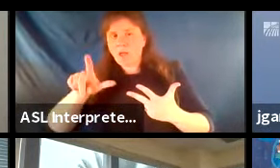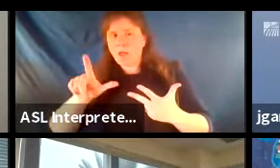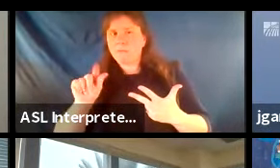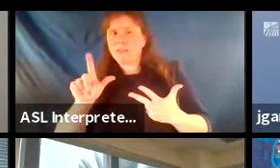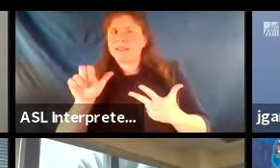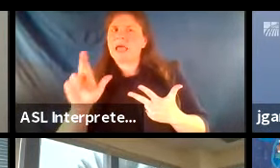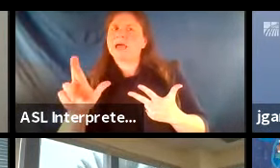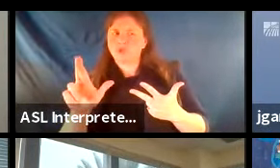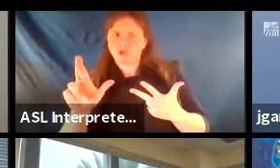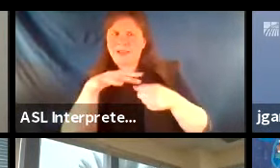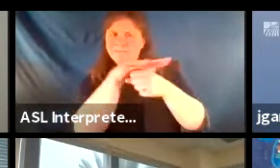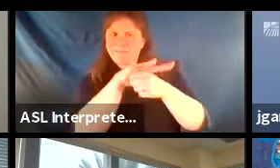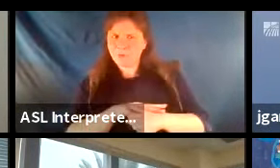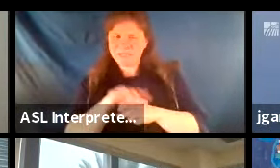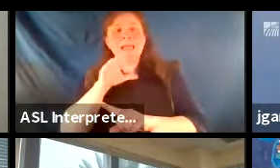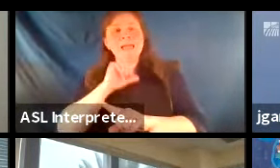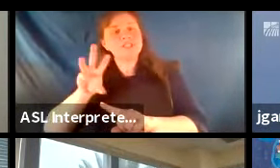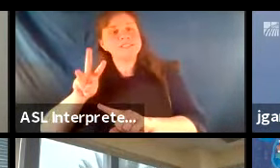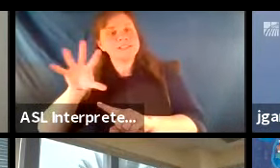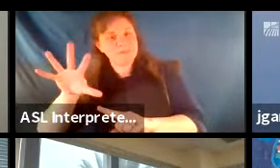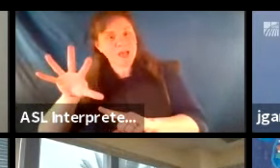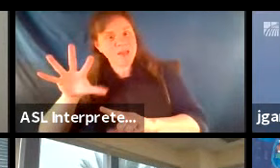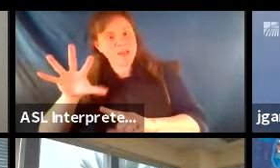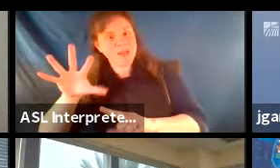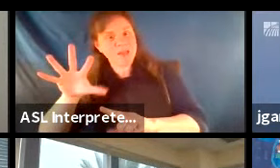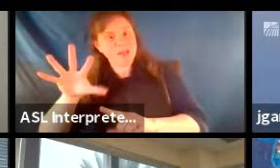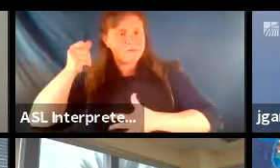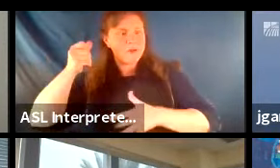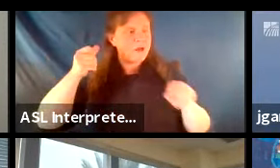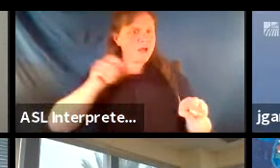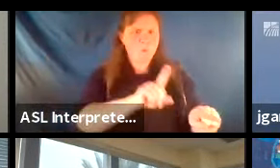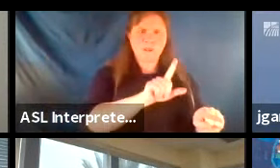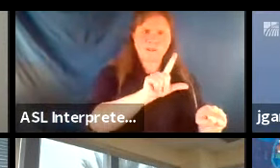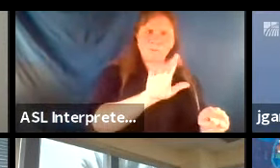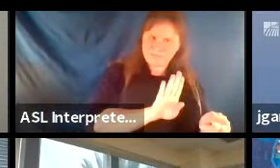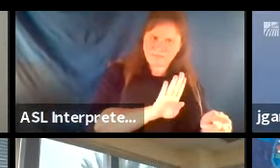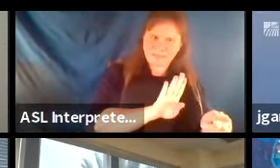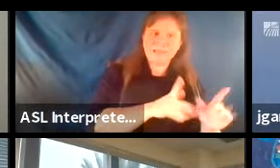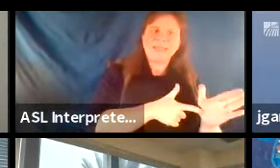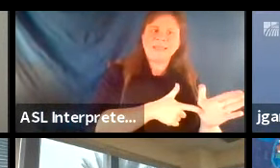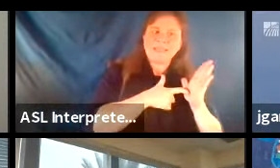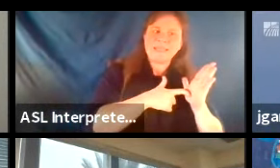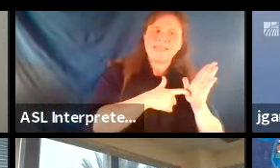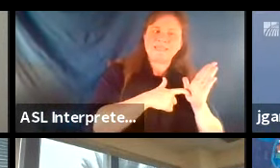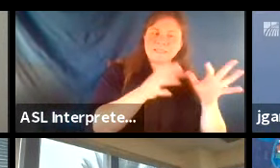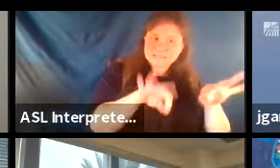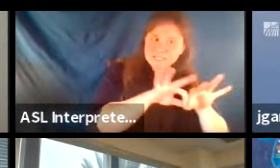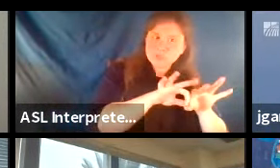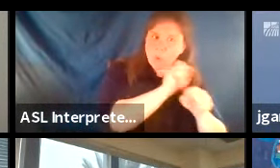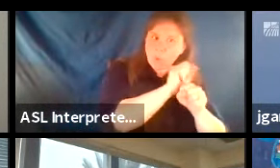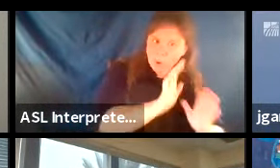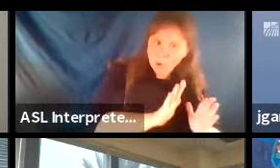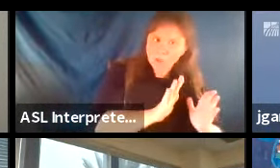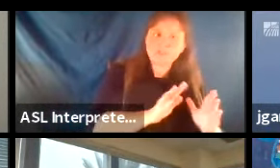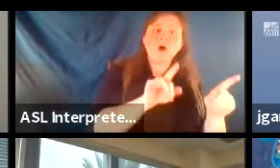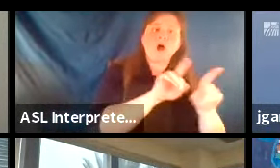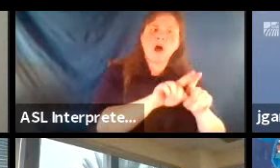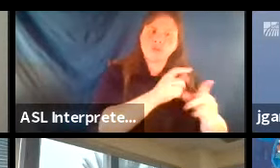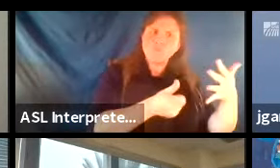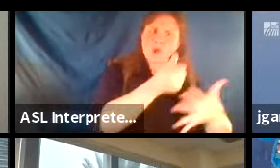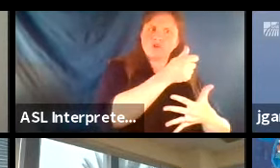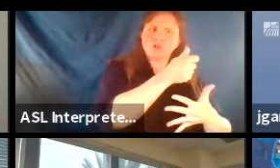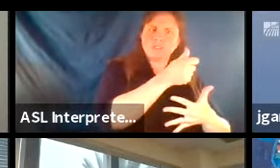older ahead of Tier 1B essential workers. And then they are also prioritizing the essential workers